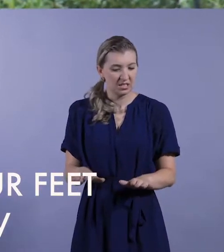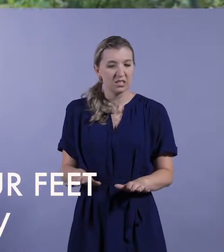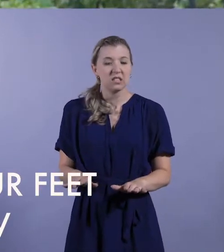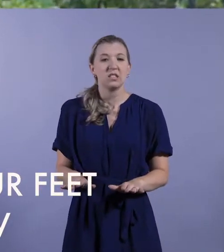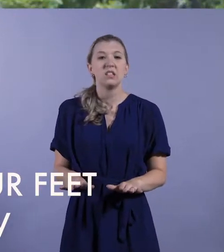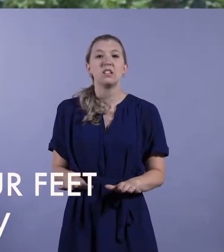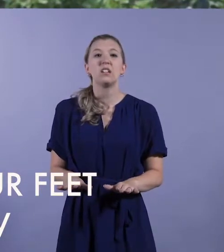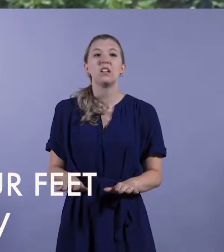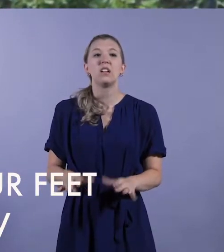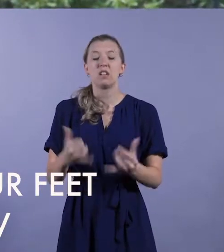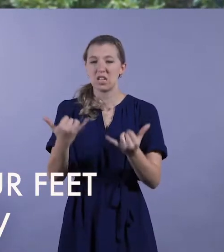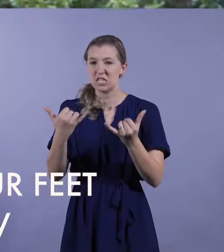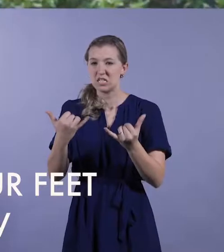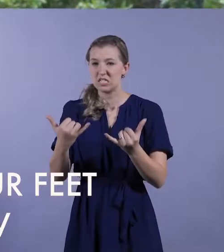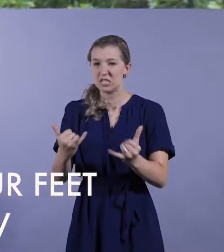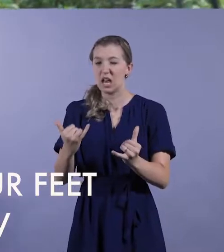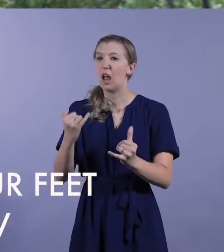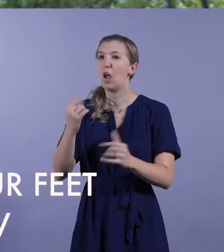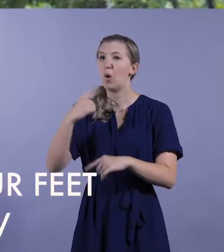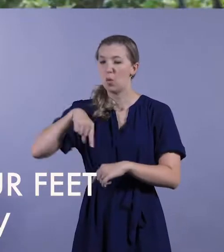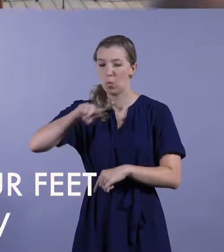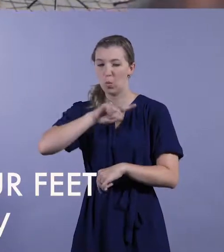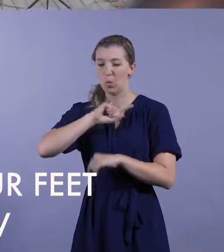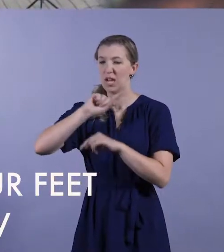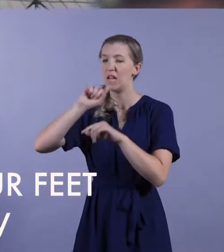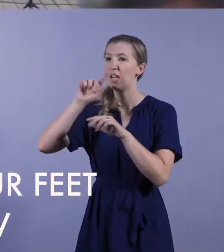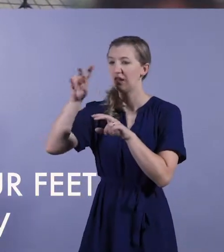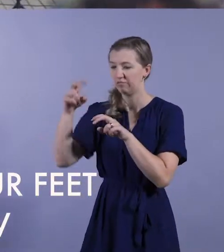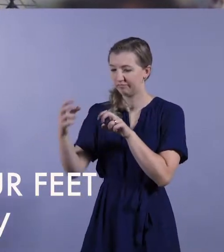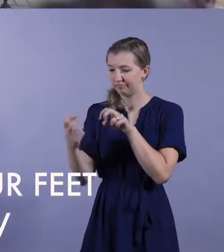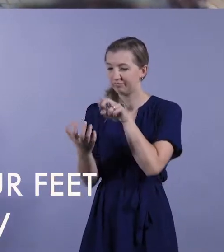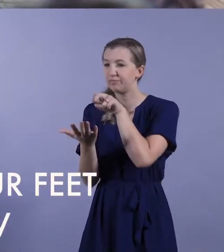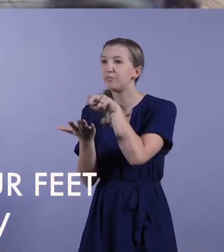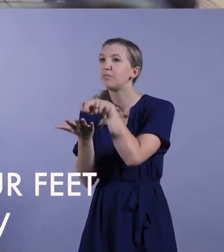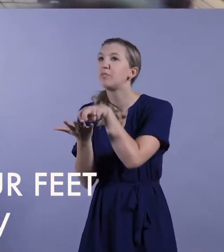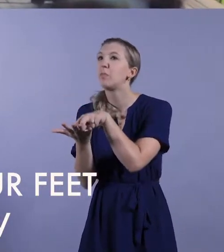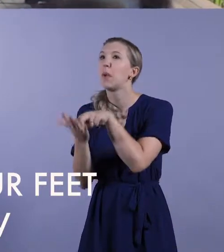feet, and now at His feet we